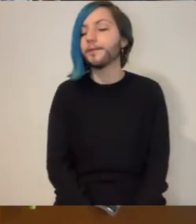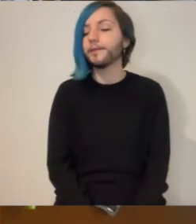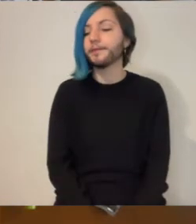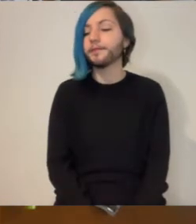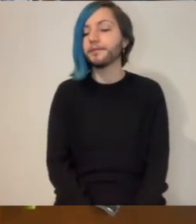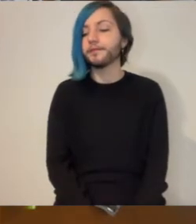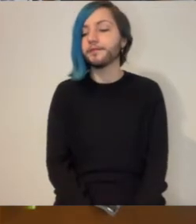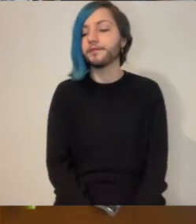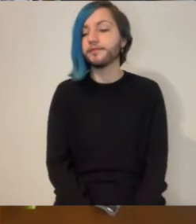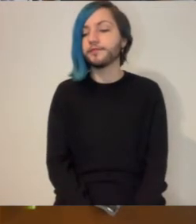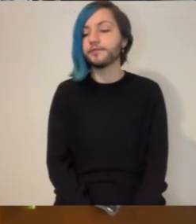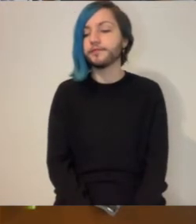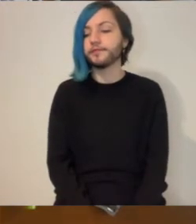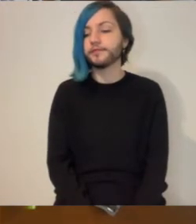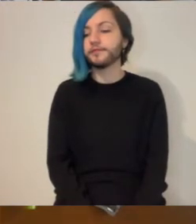in quickly.